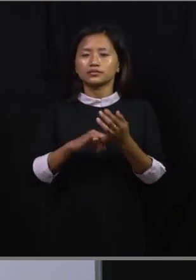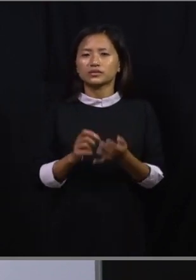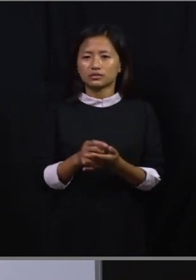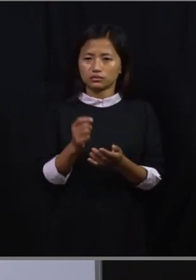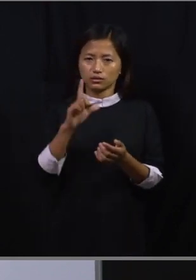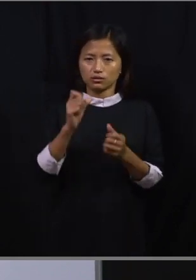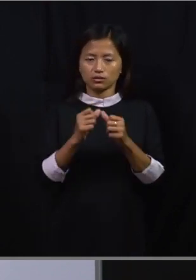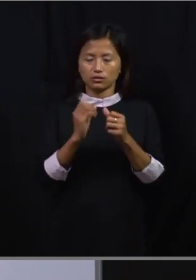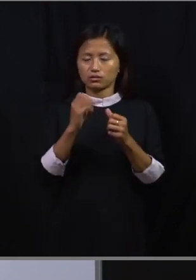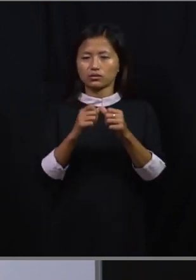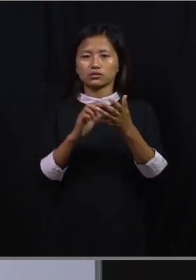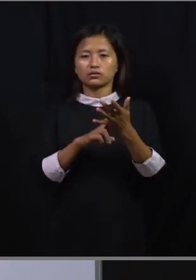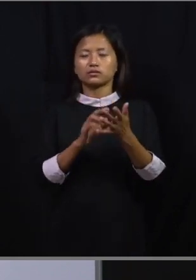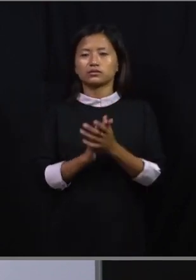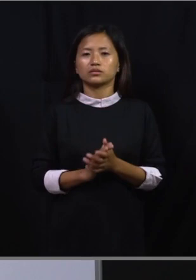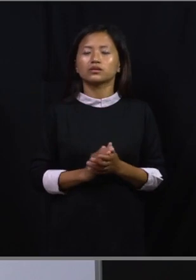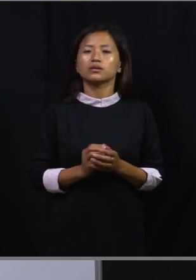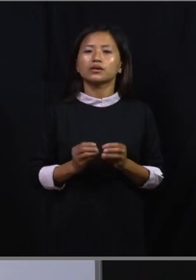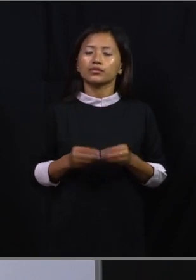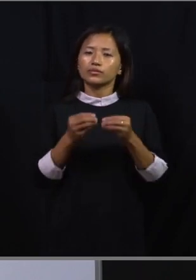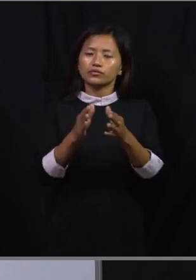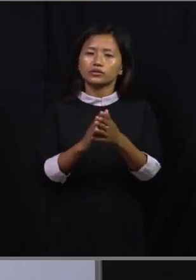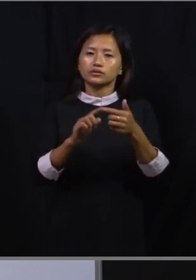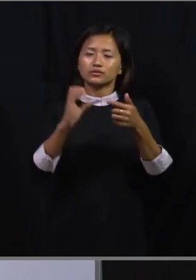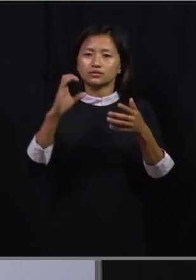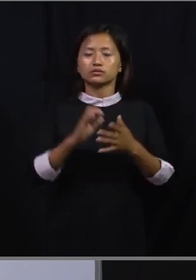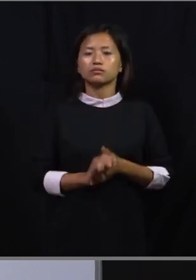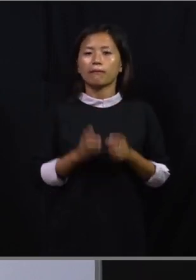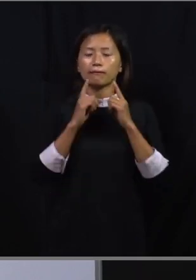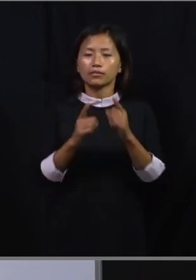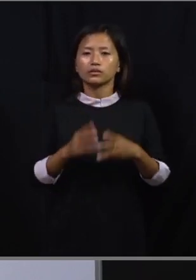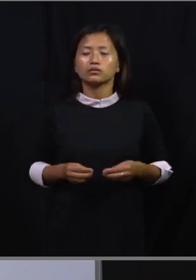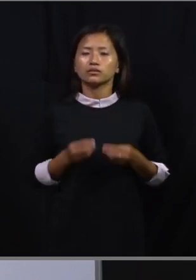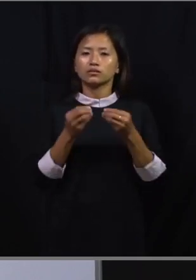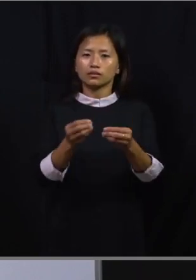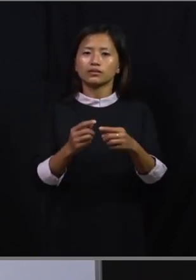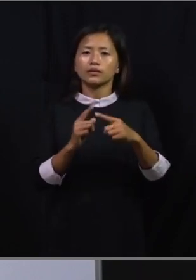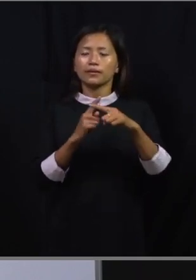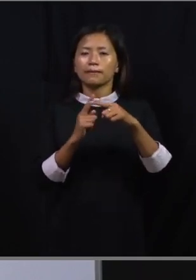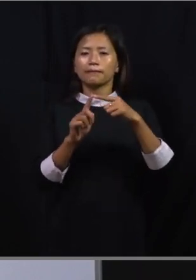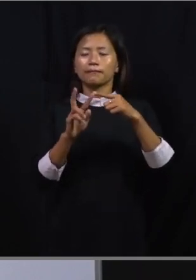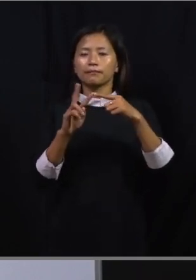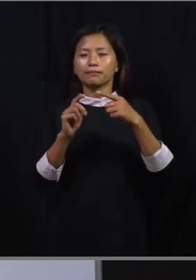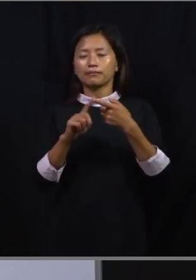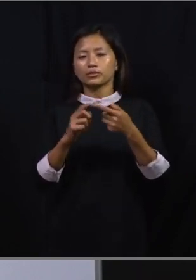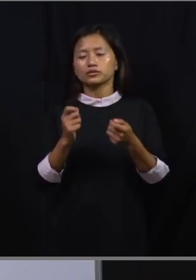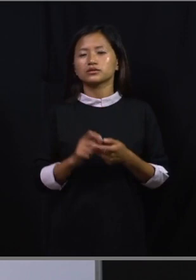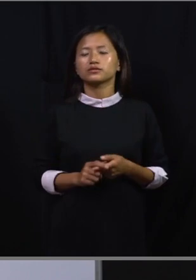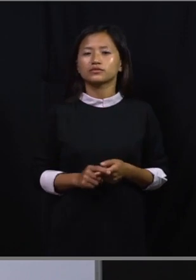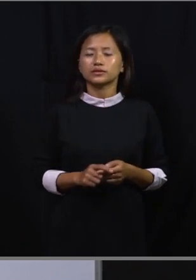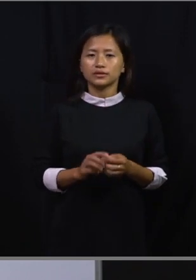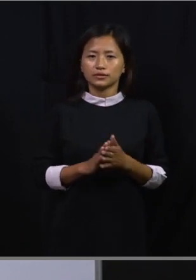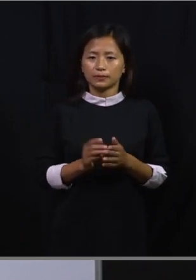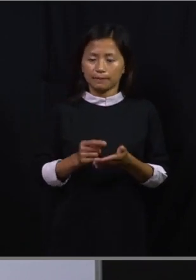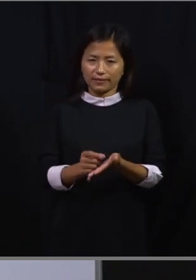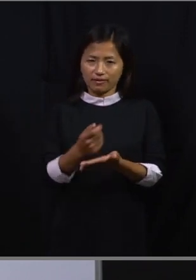she could equip herself for the economy, but it did not give her a positive reply. In fact, she was